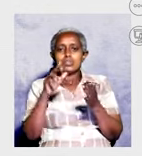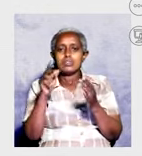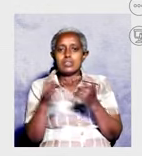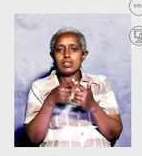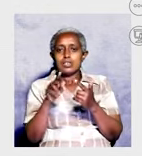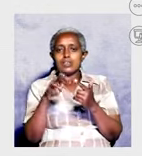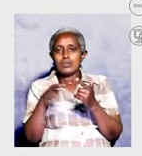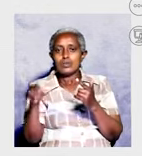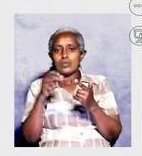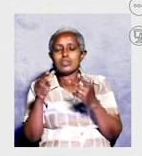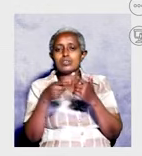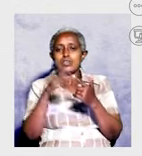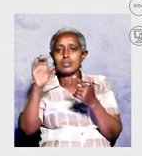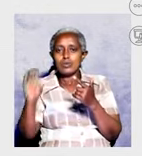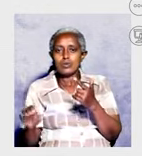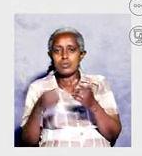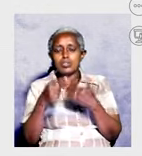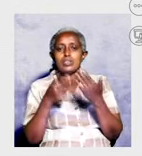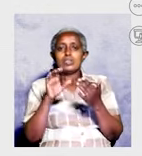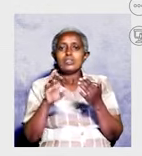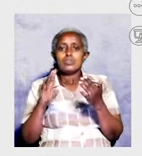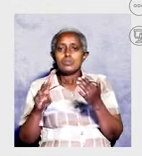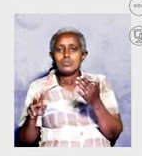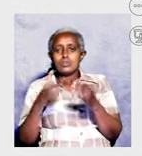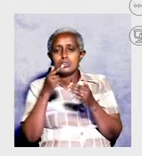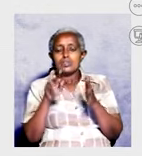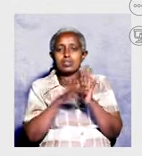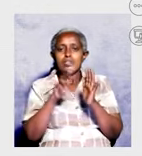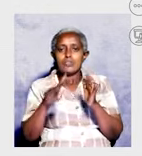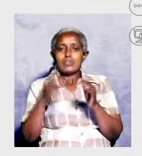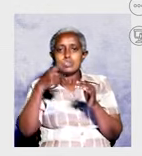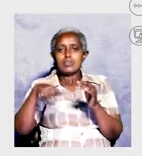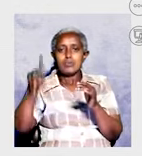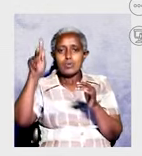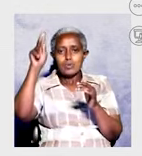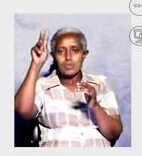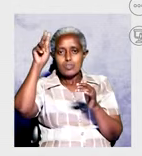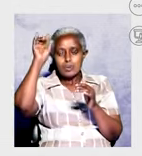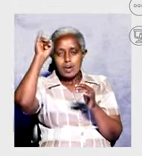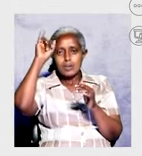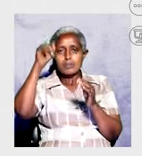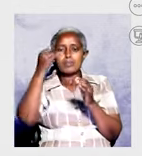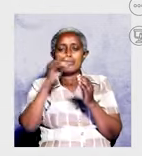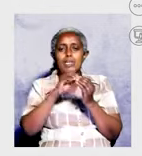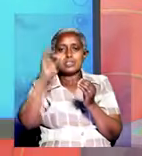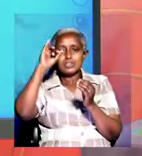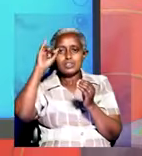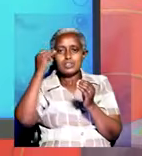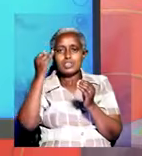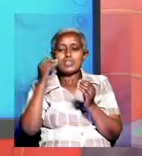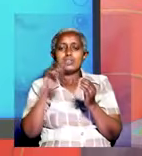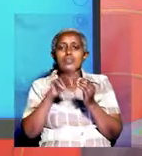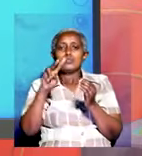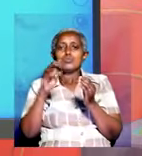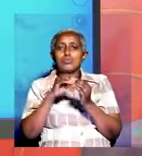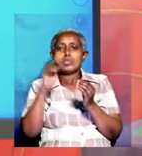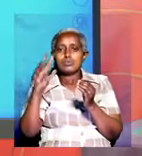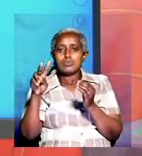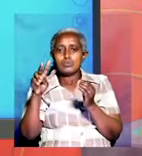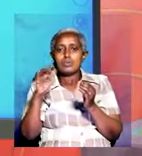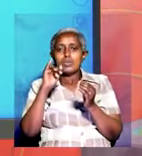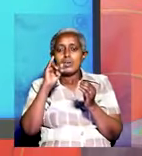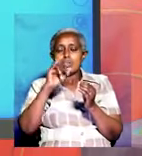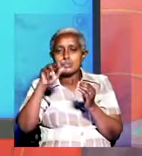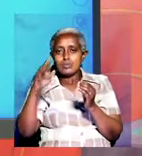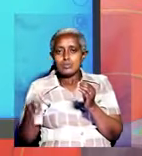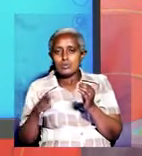and second column. So C22 is equal to -1 the power of I plus j is this 2 plus 2, i's row and j's column.